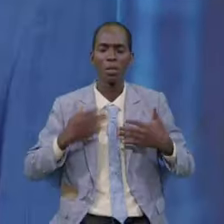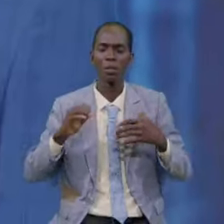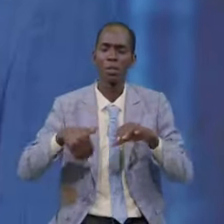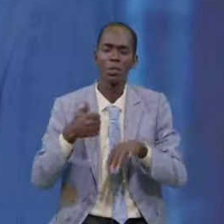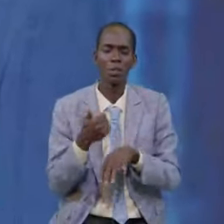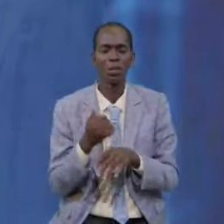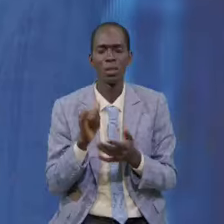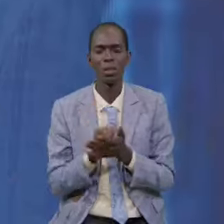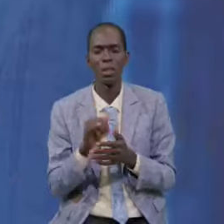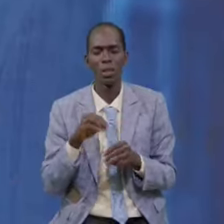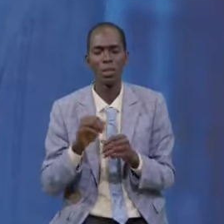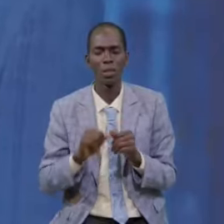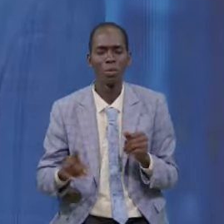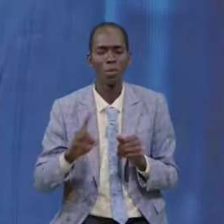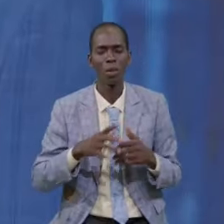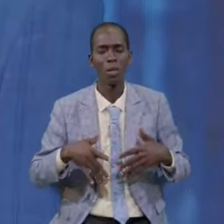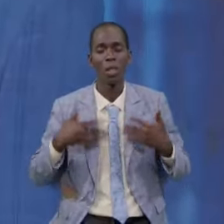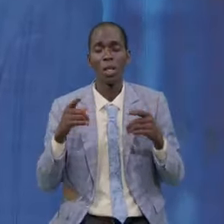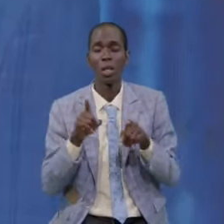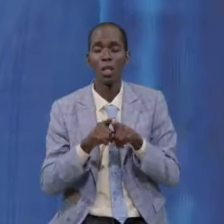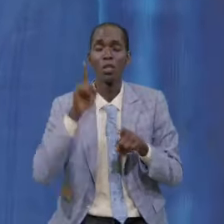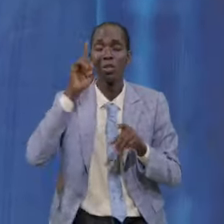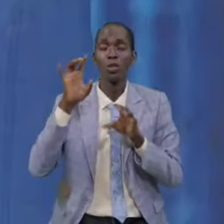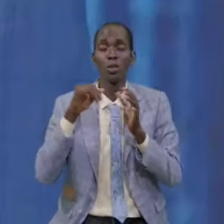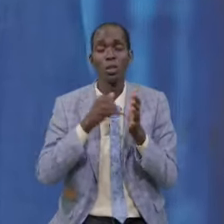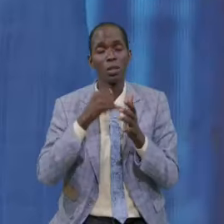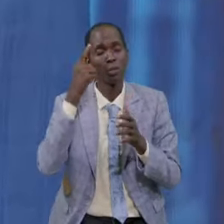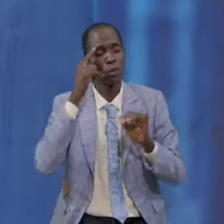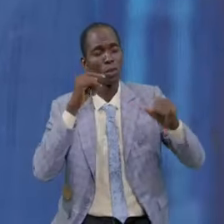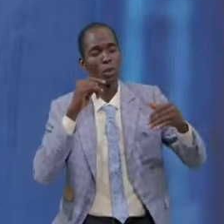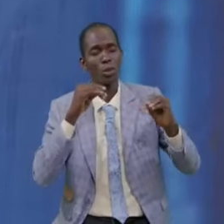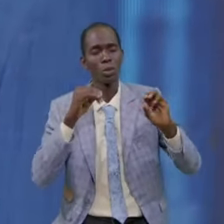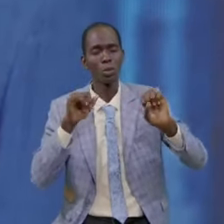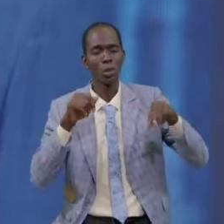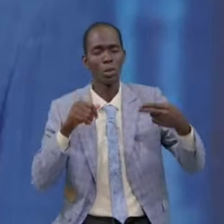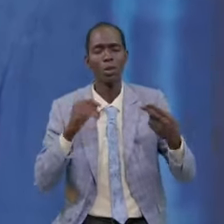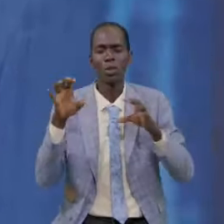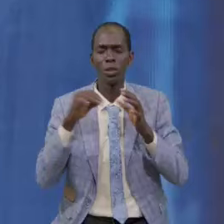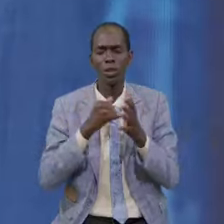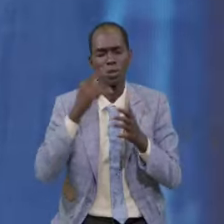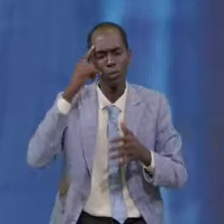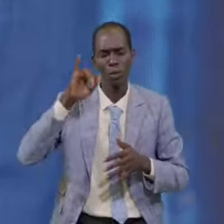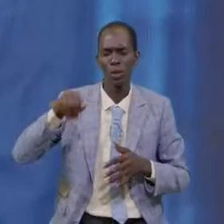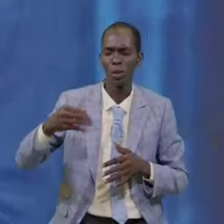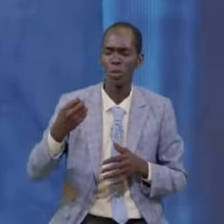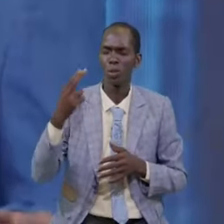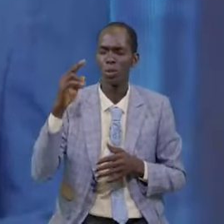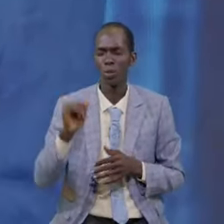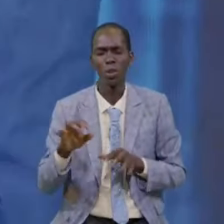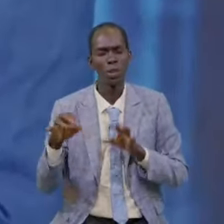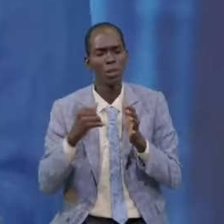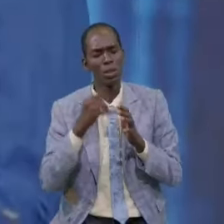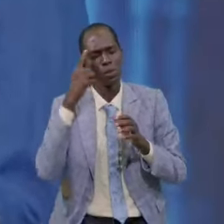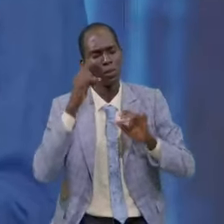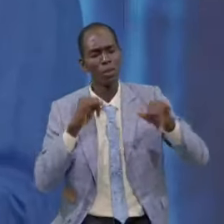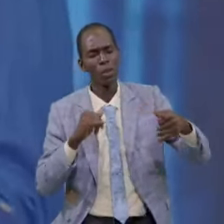for Joseph, as you achieved it for Joshua, as you achieved it for Jeremiah, as you achieved it for Samuel, as you